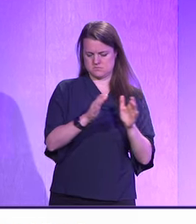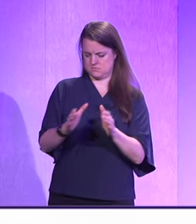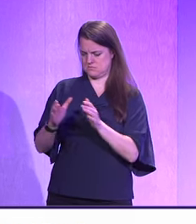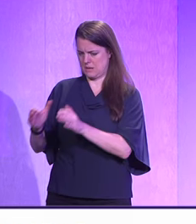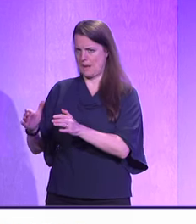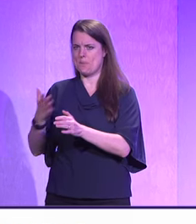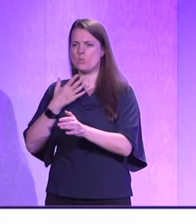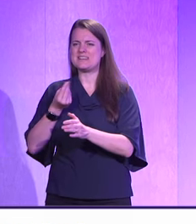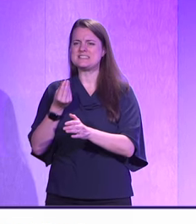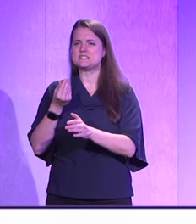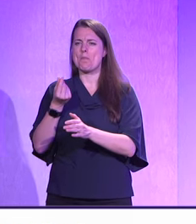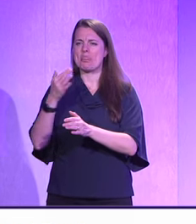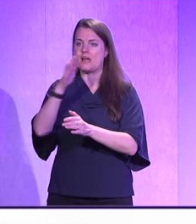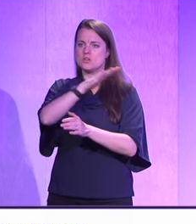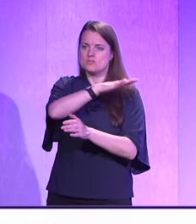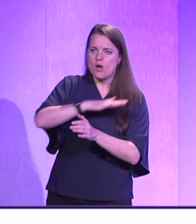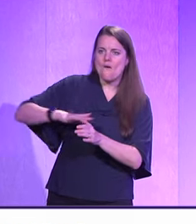somehow, like that.